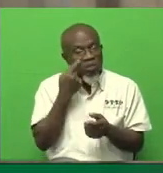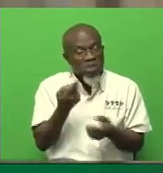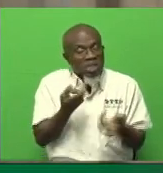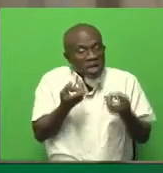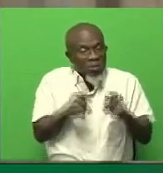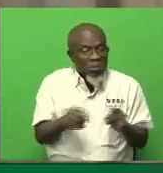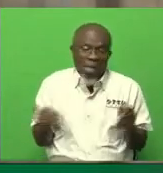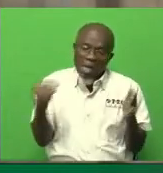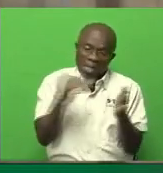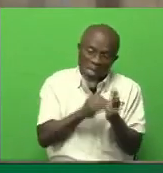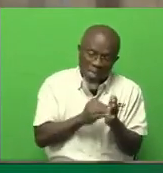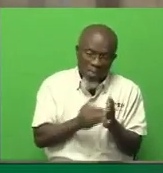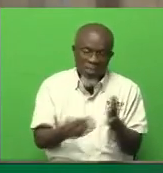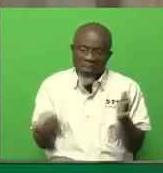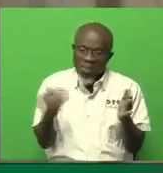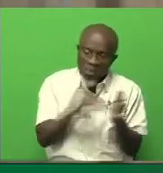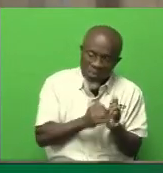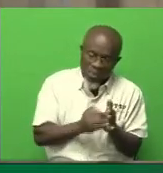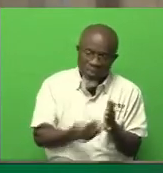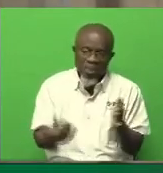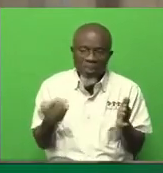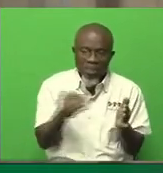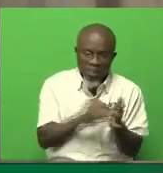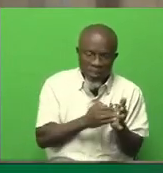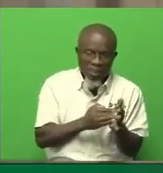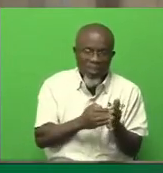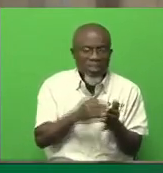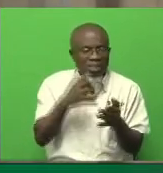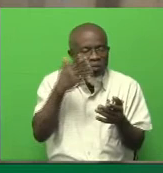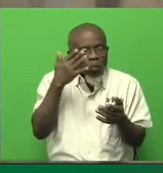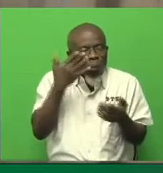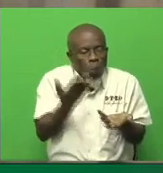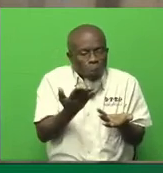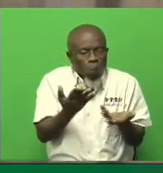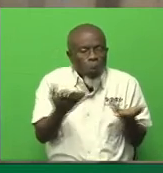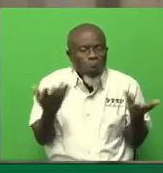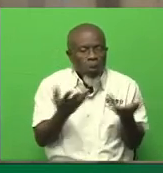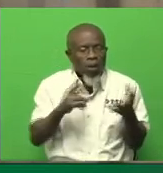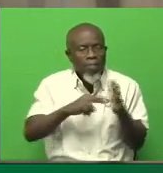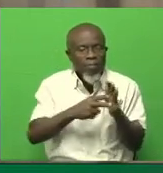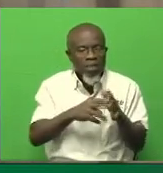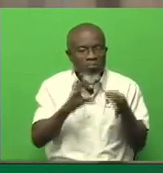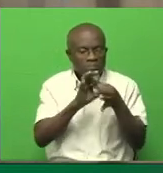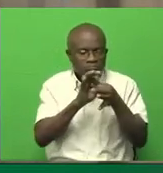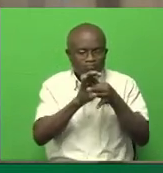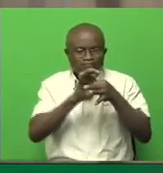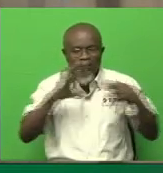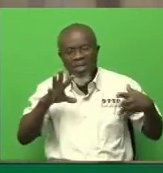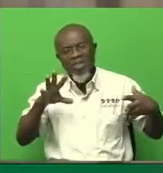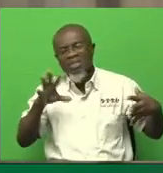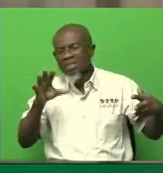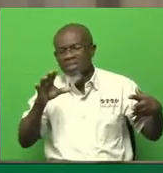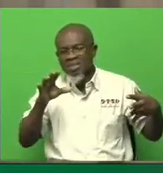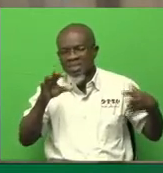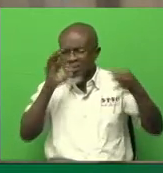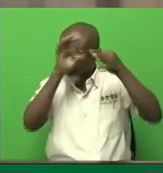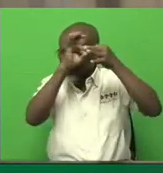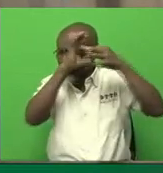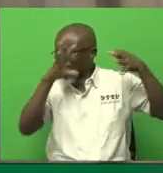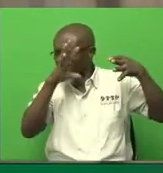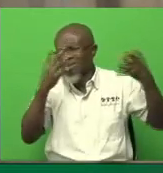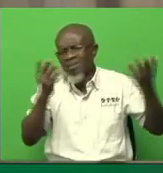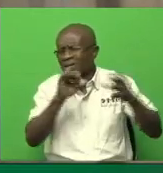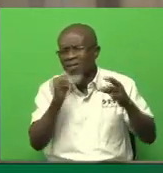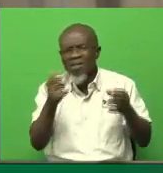again with the government and that is the dissonance I am talking about that is the duplicity that I am talking about that